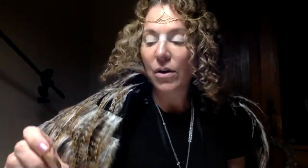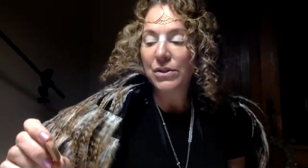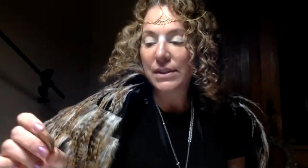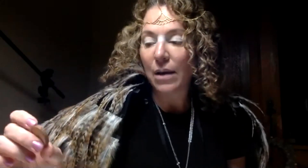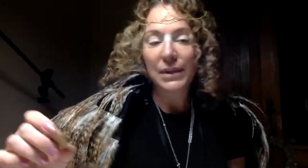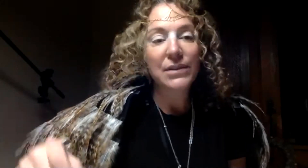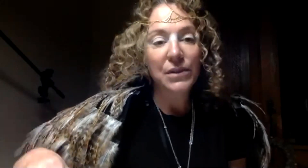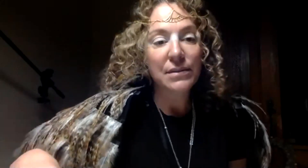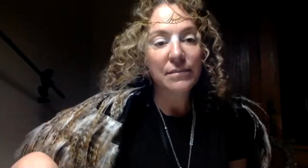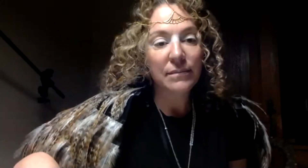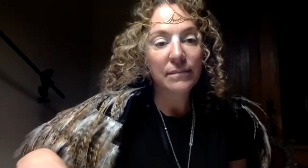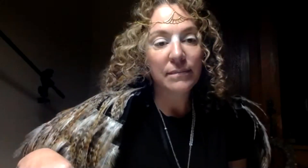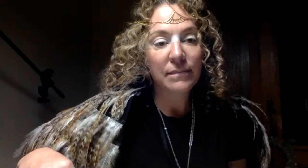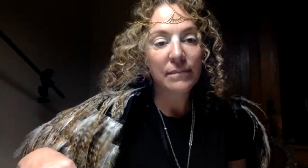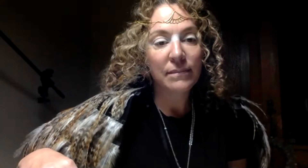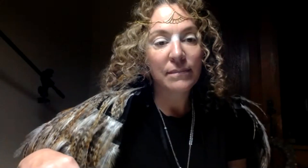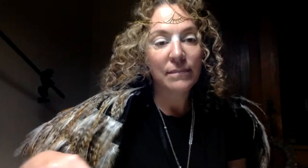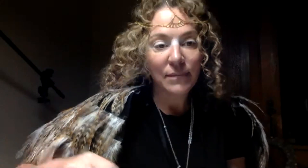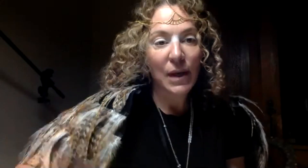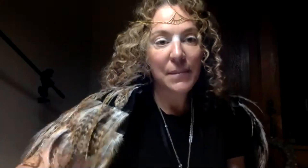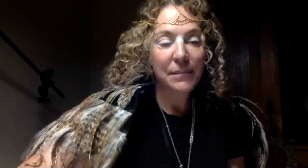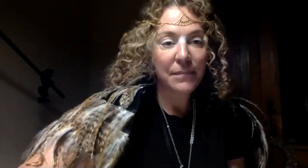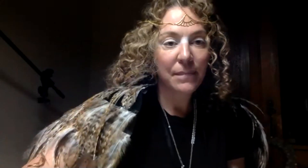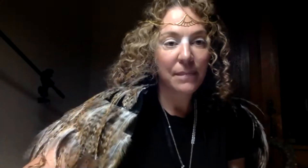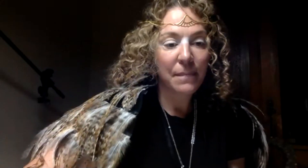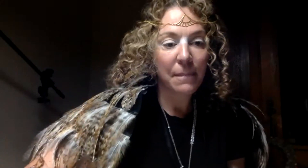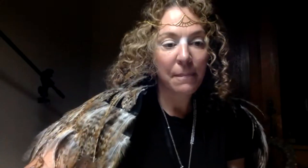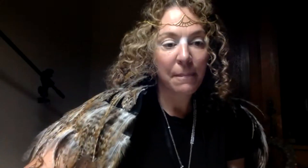going to know just yet what the answer is. Okay.